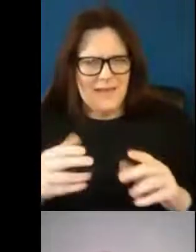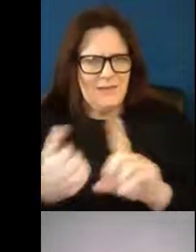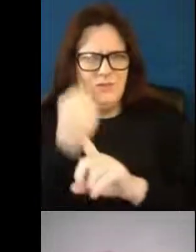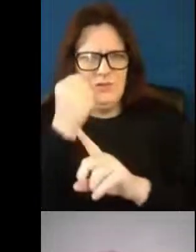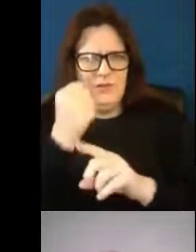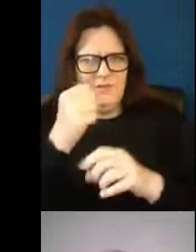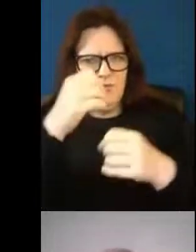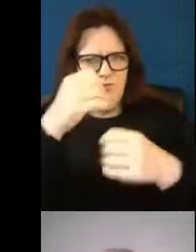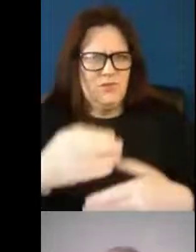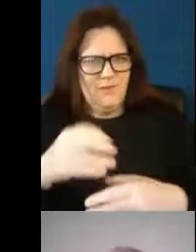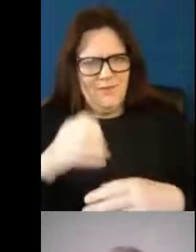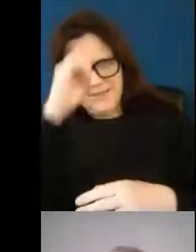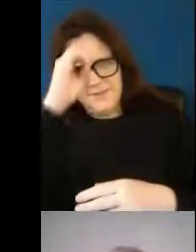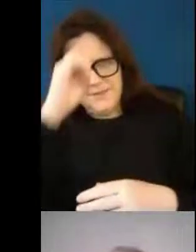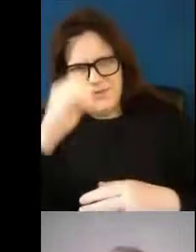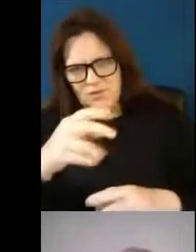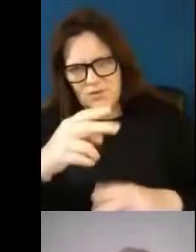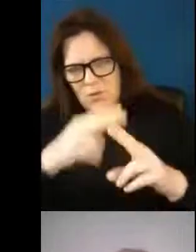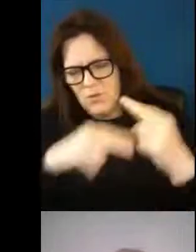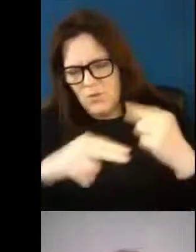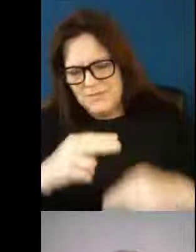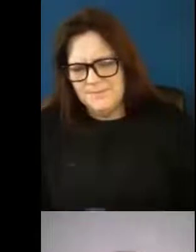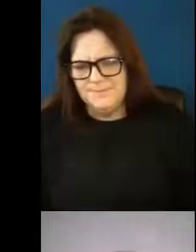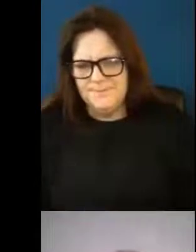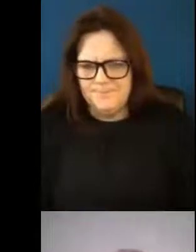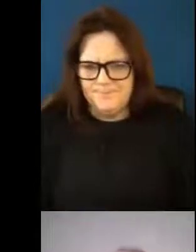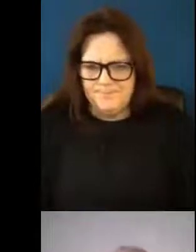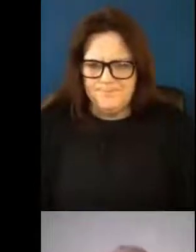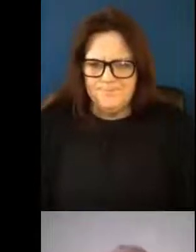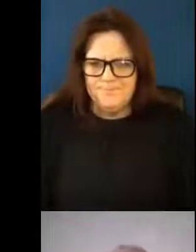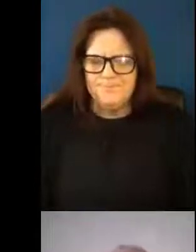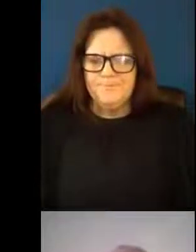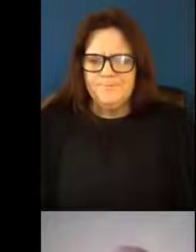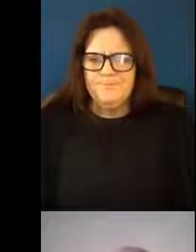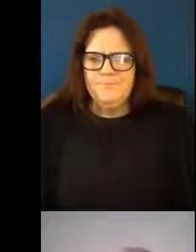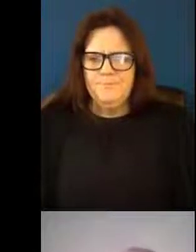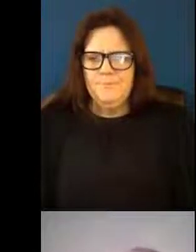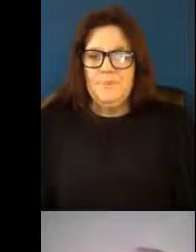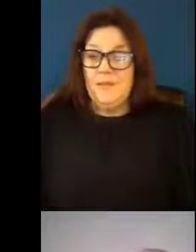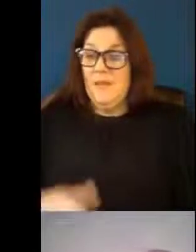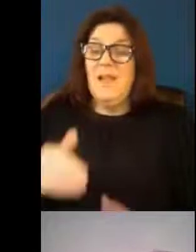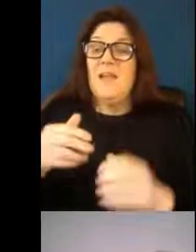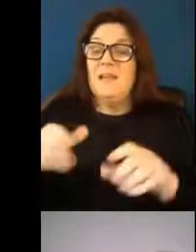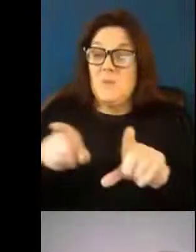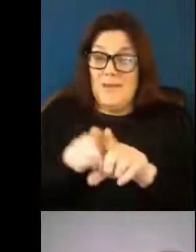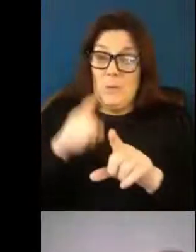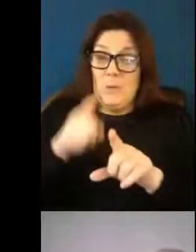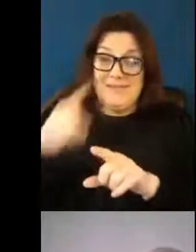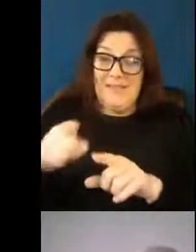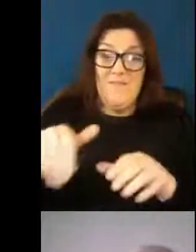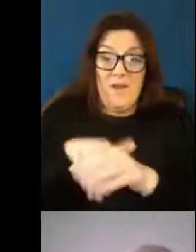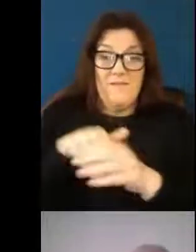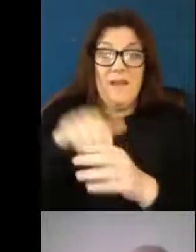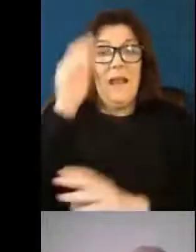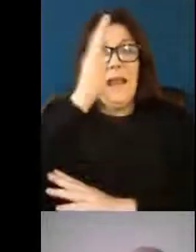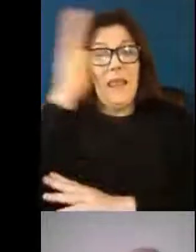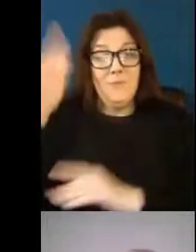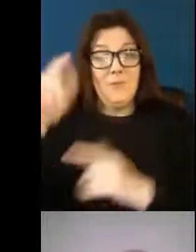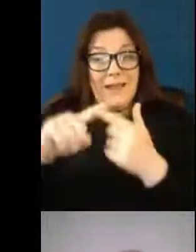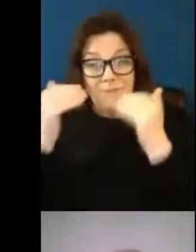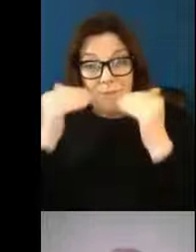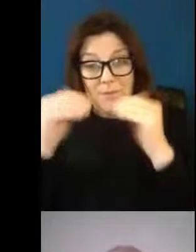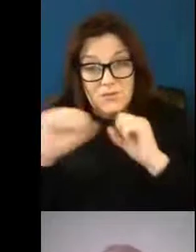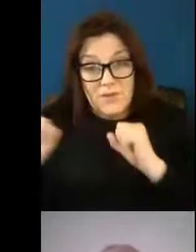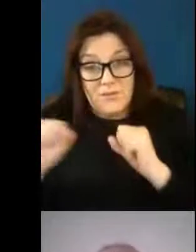those expectations. So it also involves library and information services, information